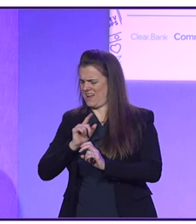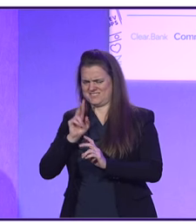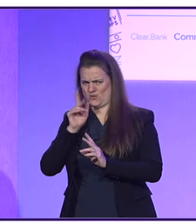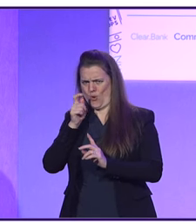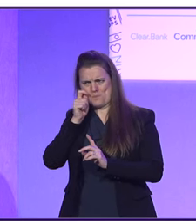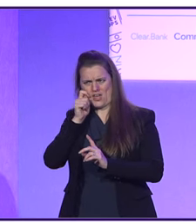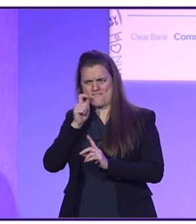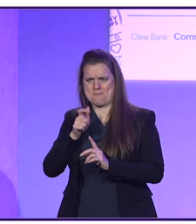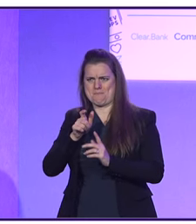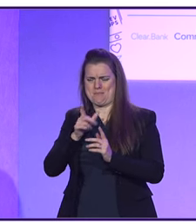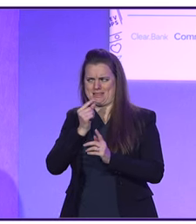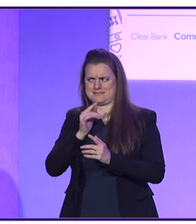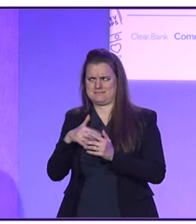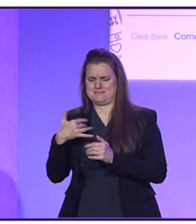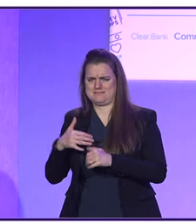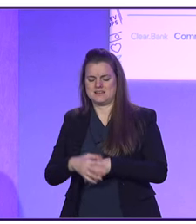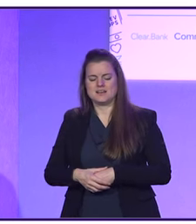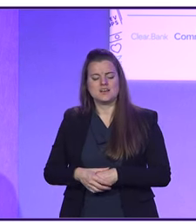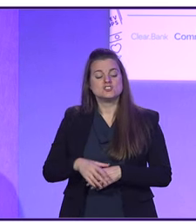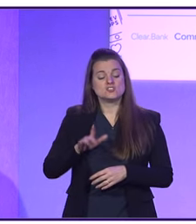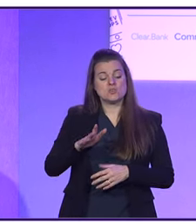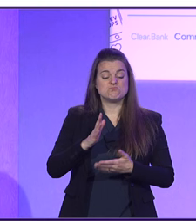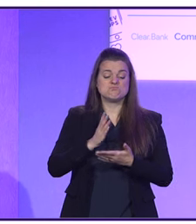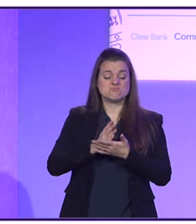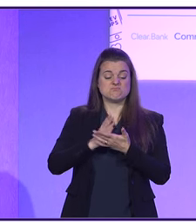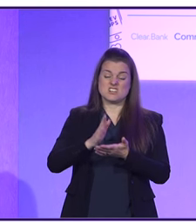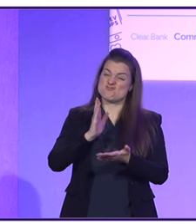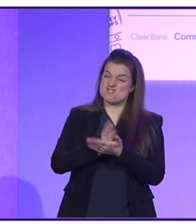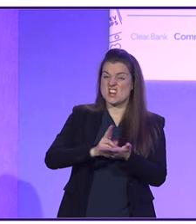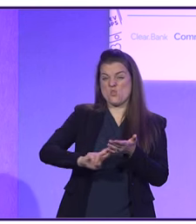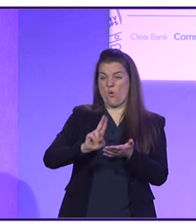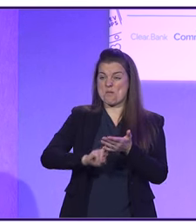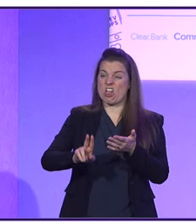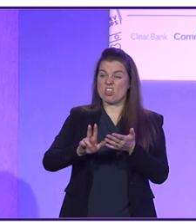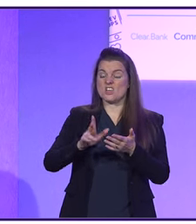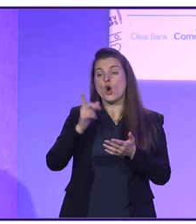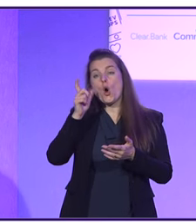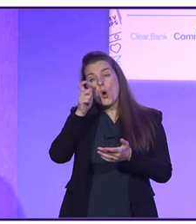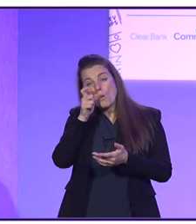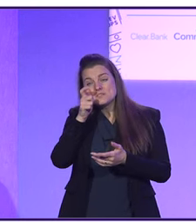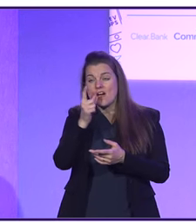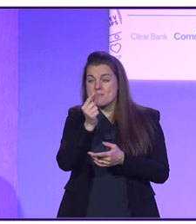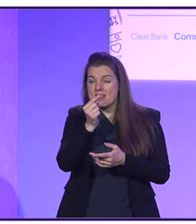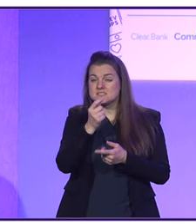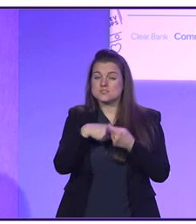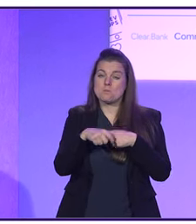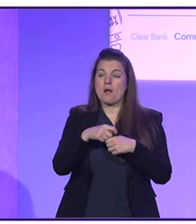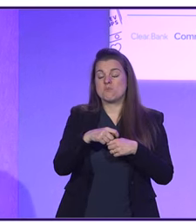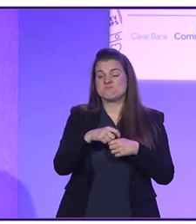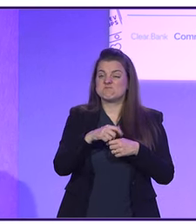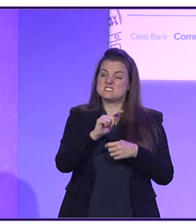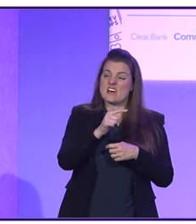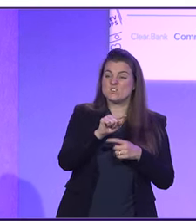normal, not really, really normal, for your observability cost to be about 10% of your cloud budget. Some people are reporting as high as 30% to be